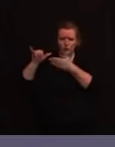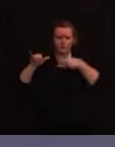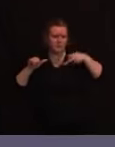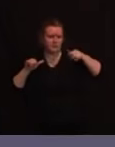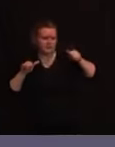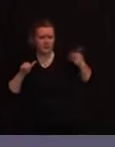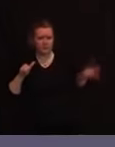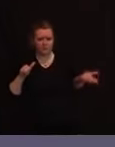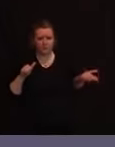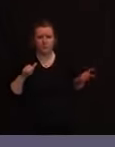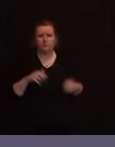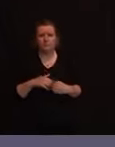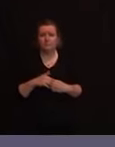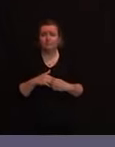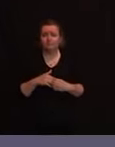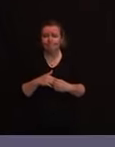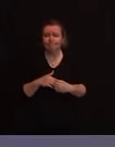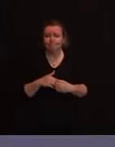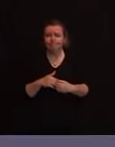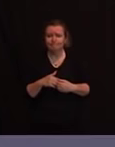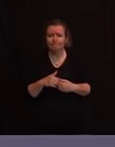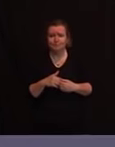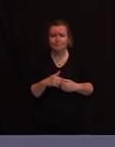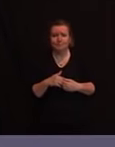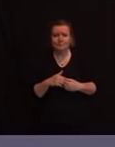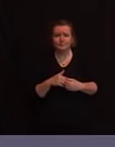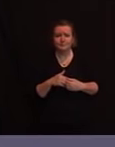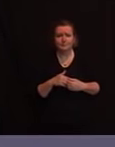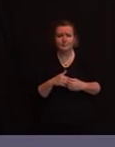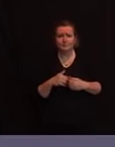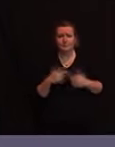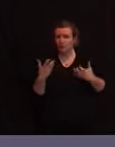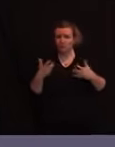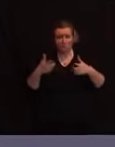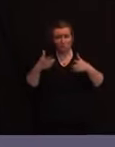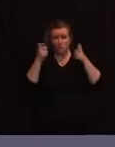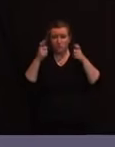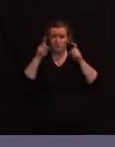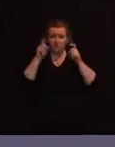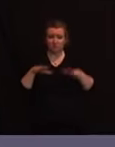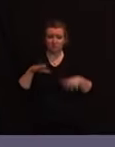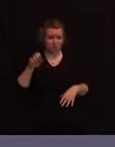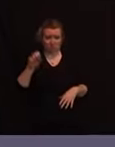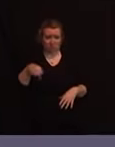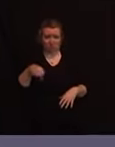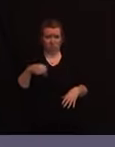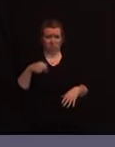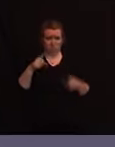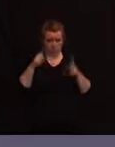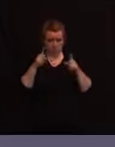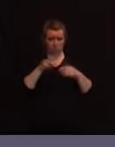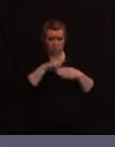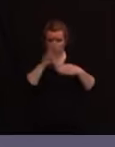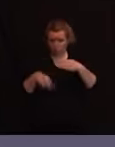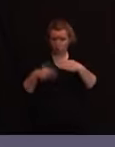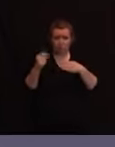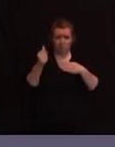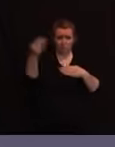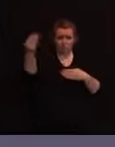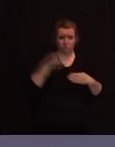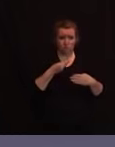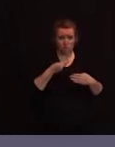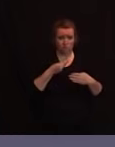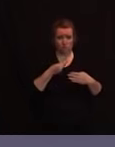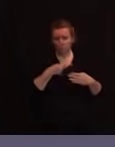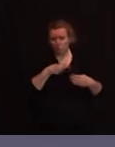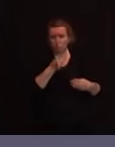ability at that point, for sure, to rapid test people so that you could quickly make an assessment. Quarantine, if necessary,